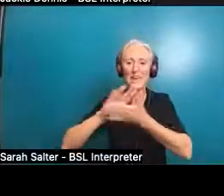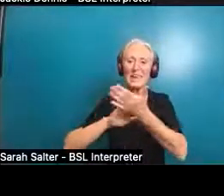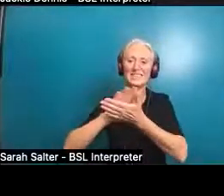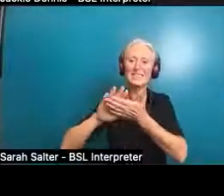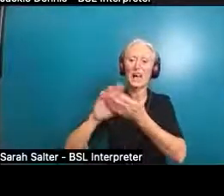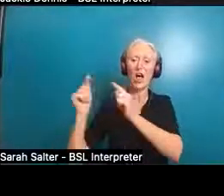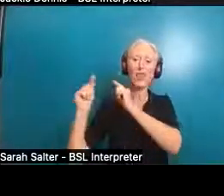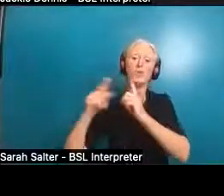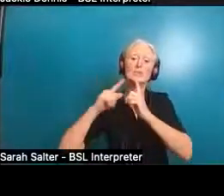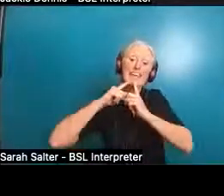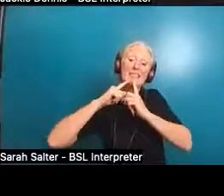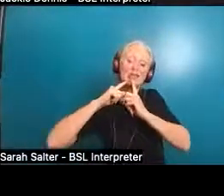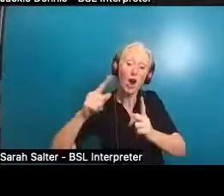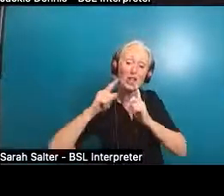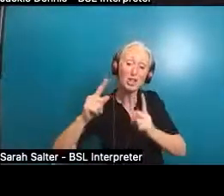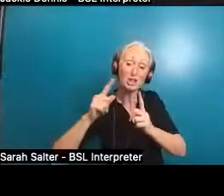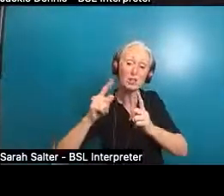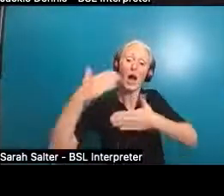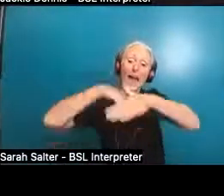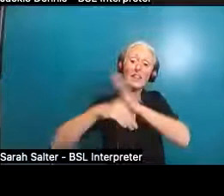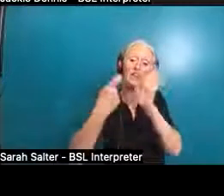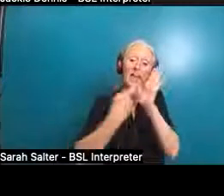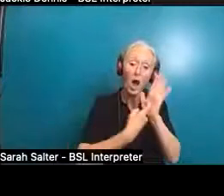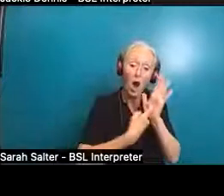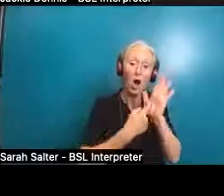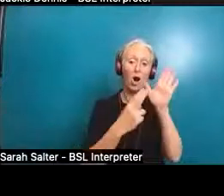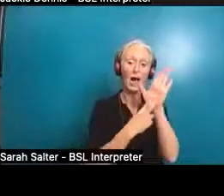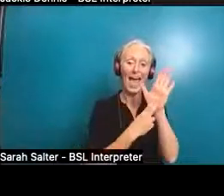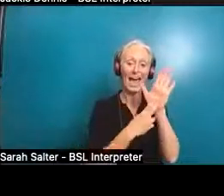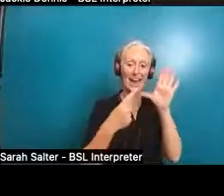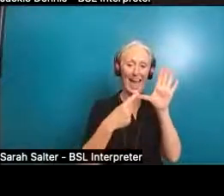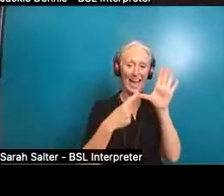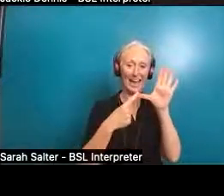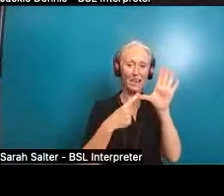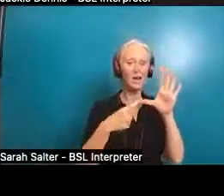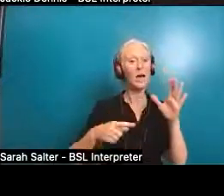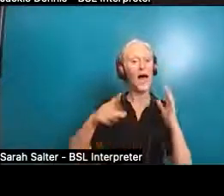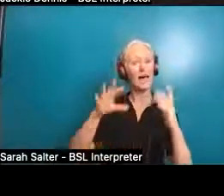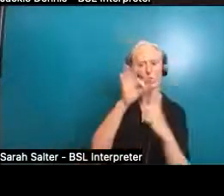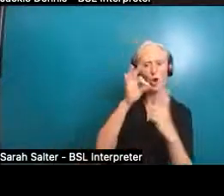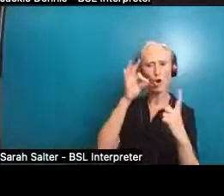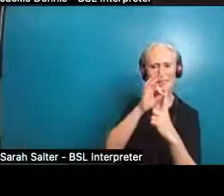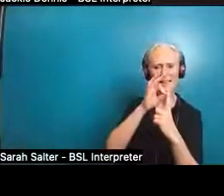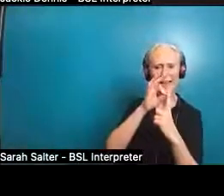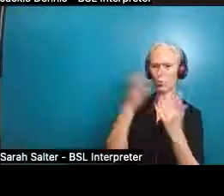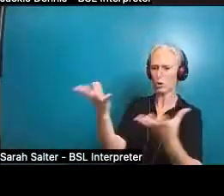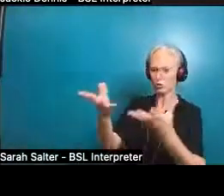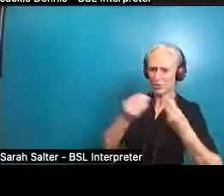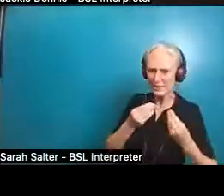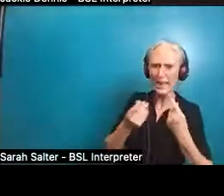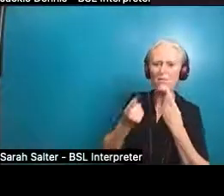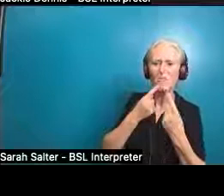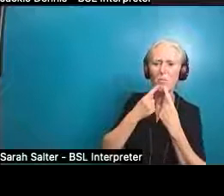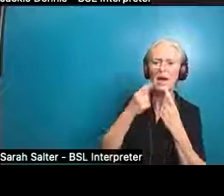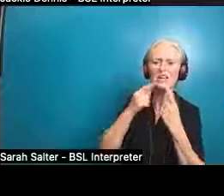Those instructions are RNA, and your protein making machinery reads your RNA and produces a